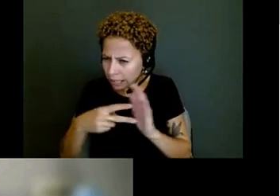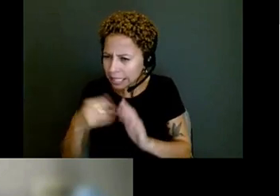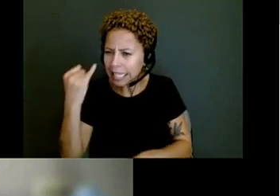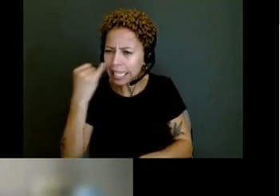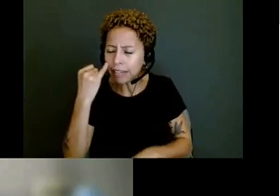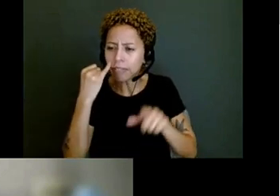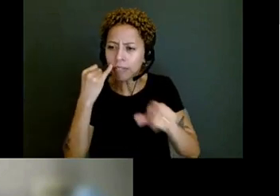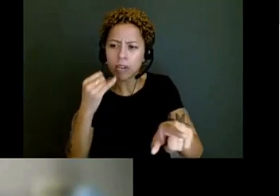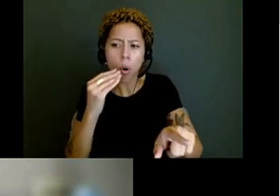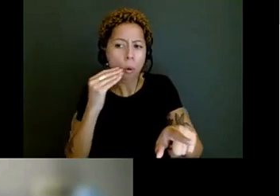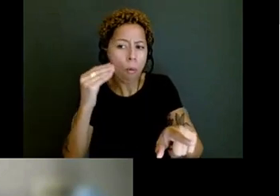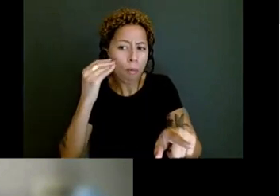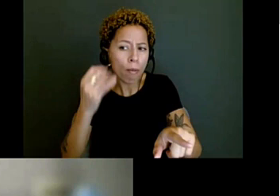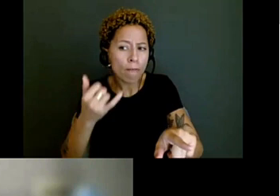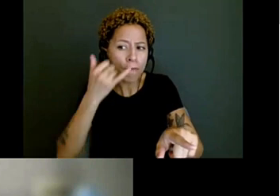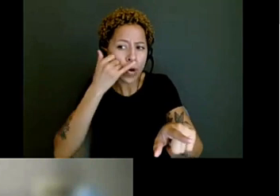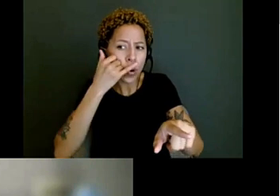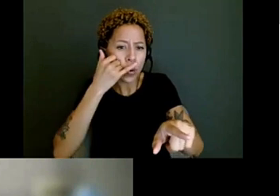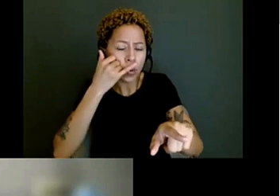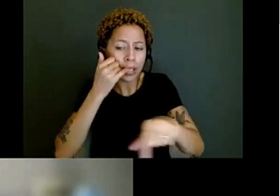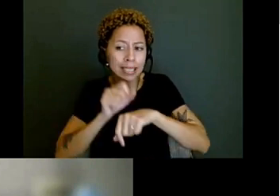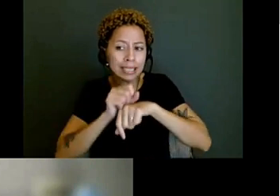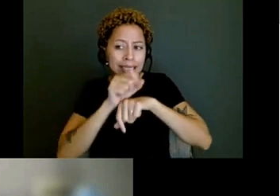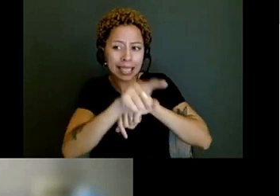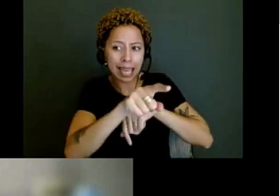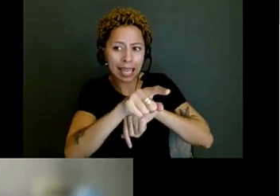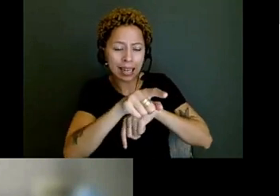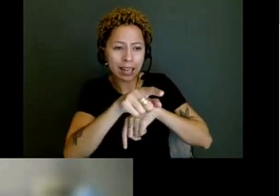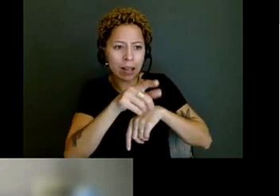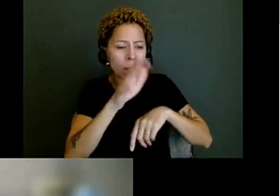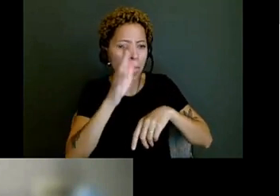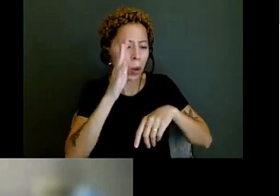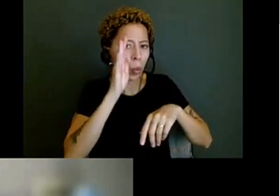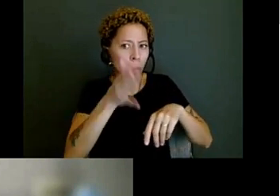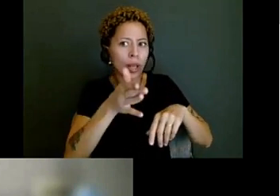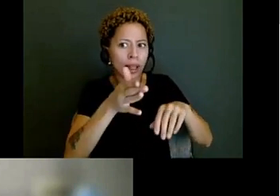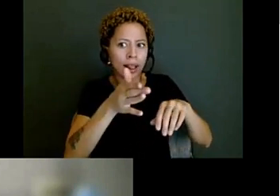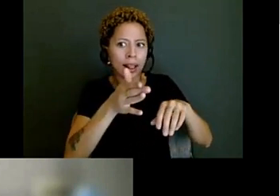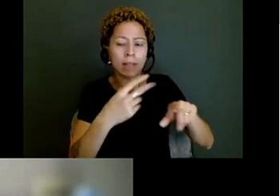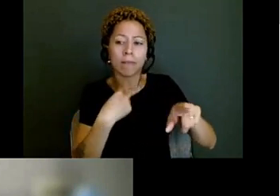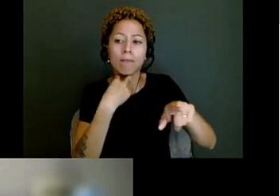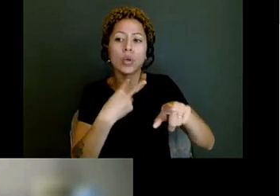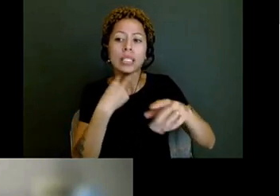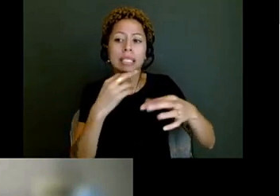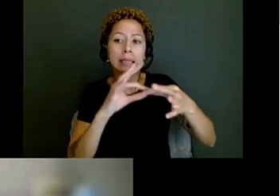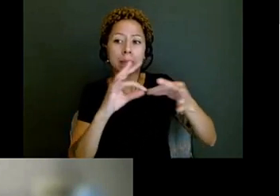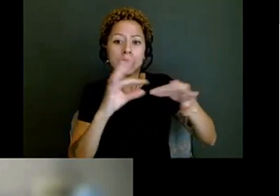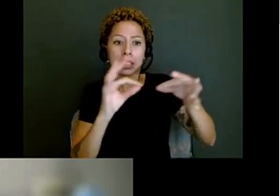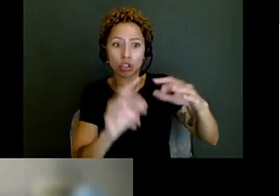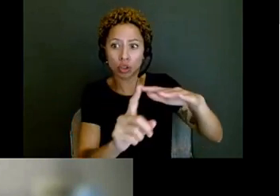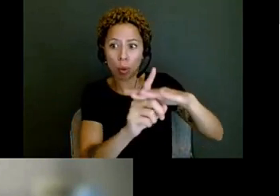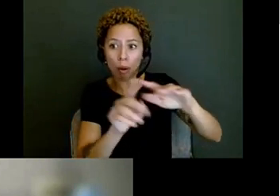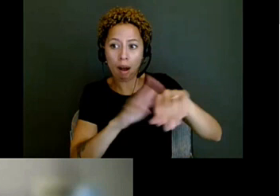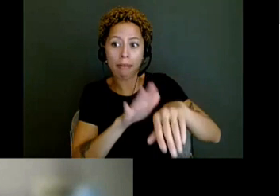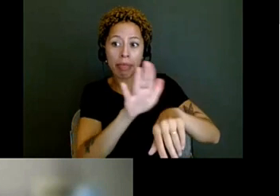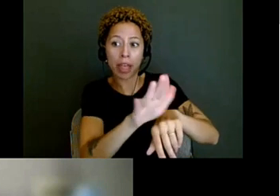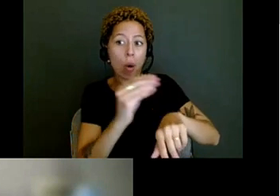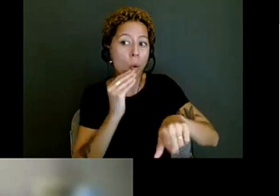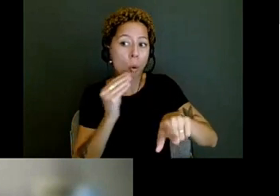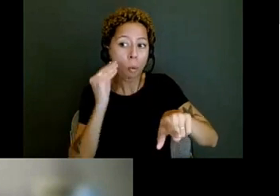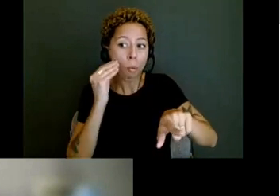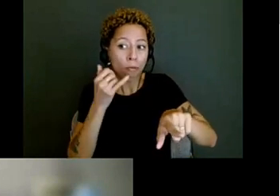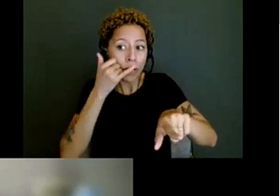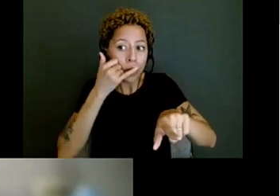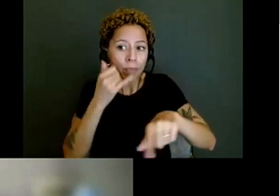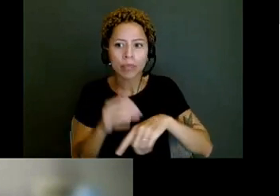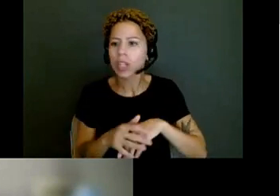and have that turn out to be read on their landline or something? So, is that what you mean? Let's wait to see if that's the clarification. For me, I was thinking, can I